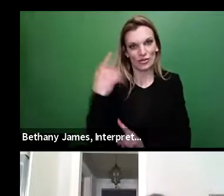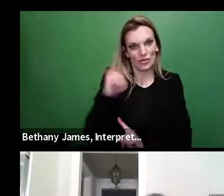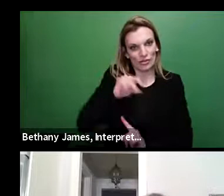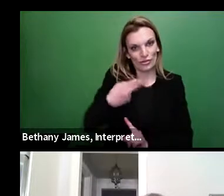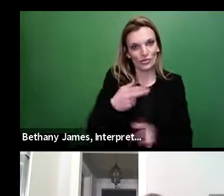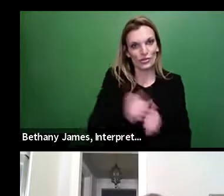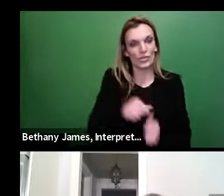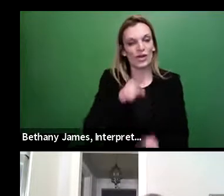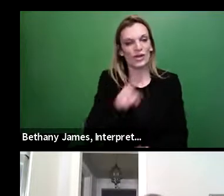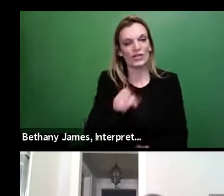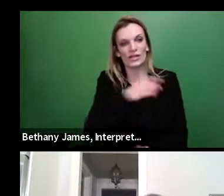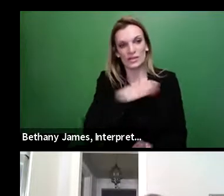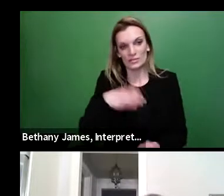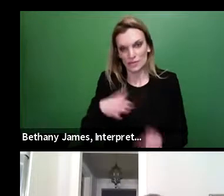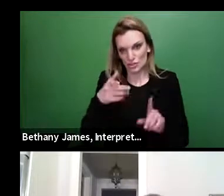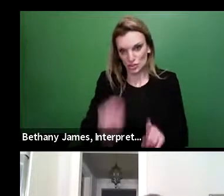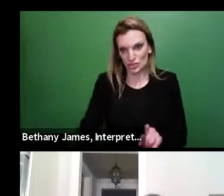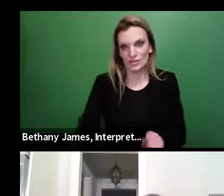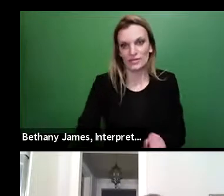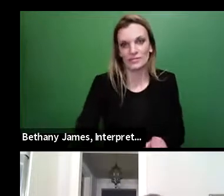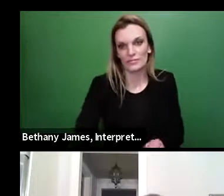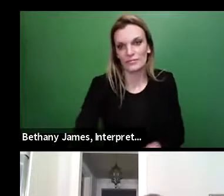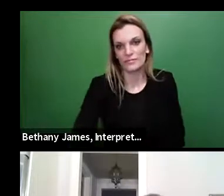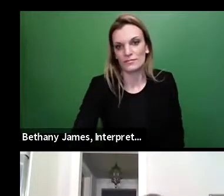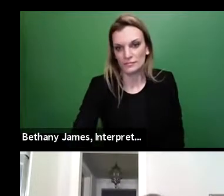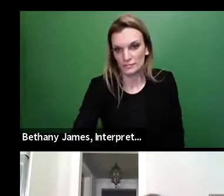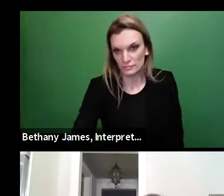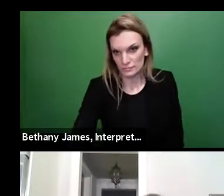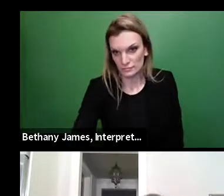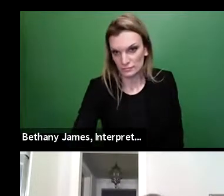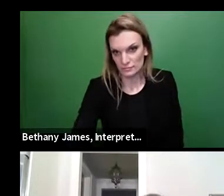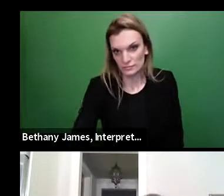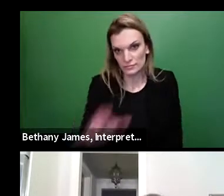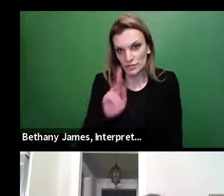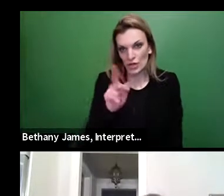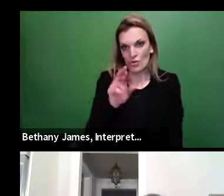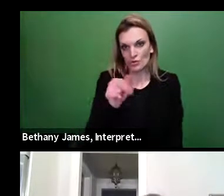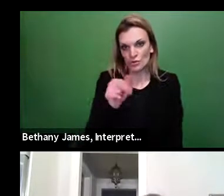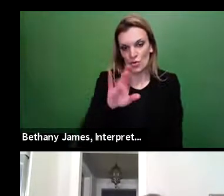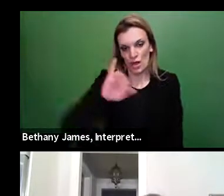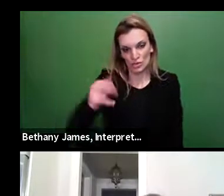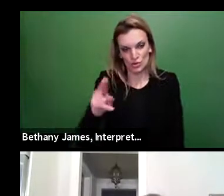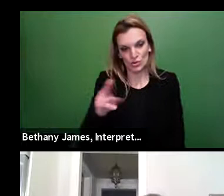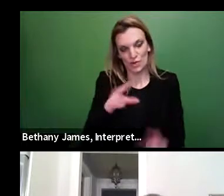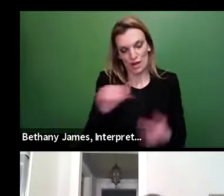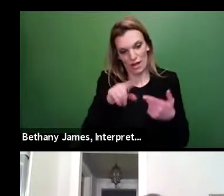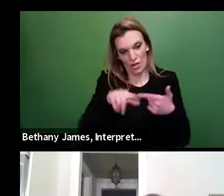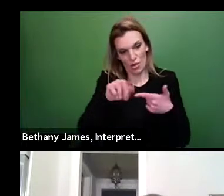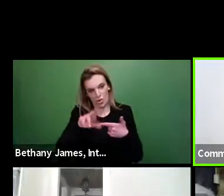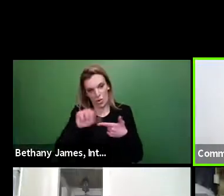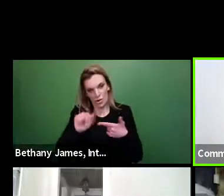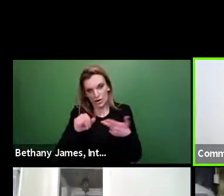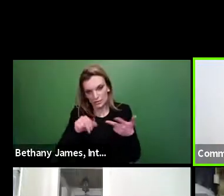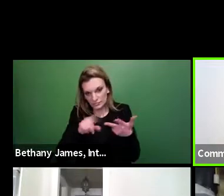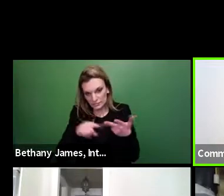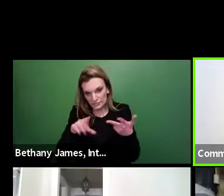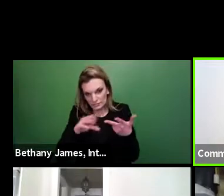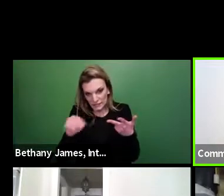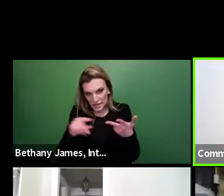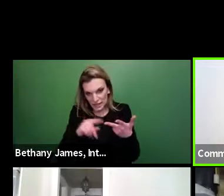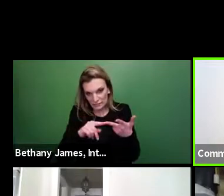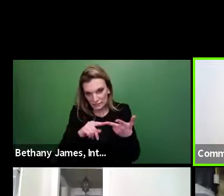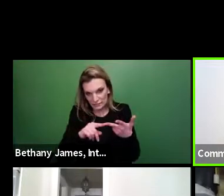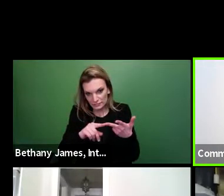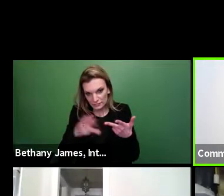Commissioners Kosajaru, Lara, and Corvo. And it was just an absolutely wonderful, wonderful